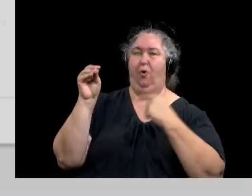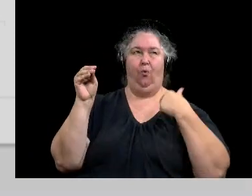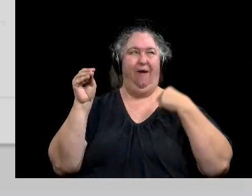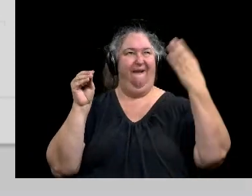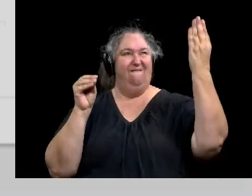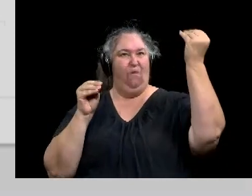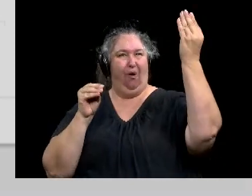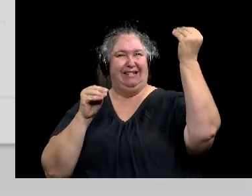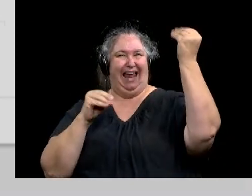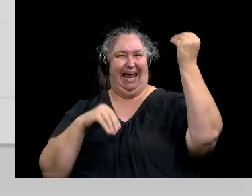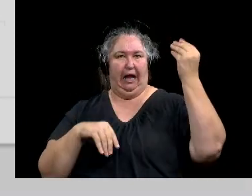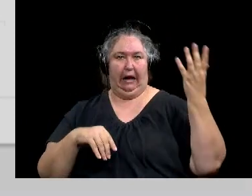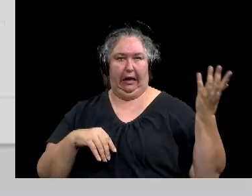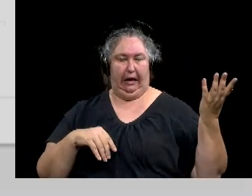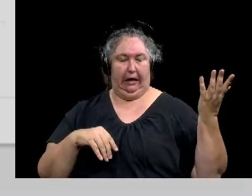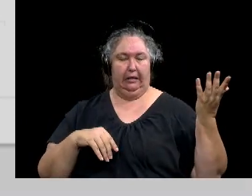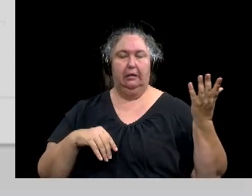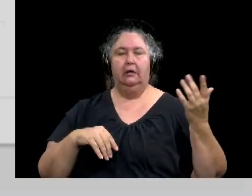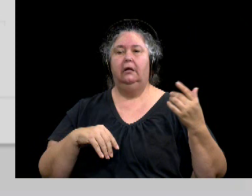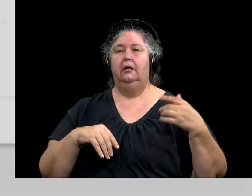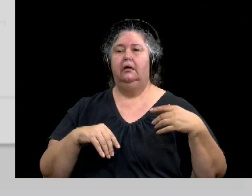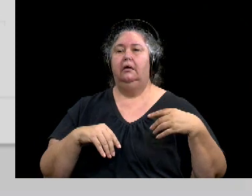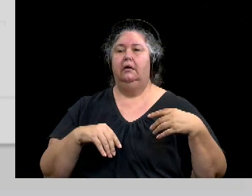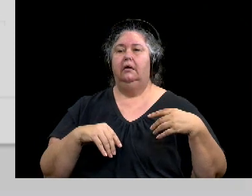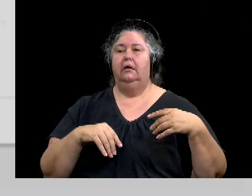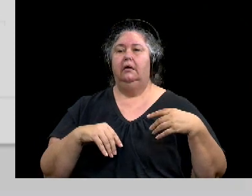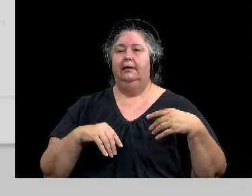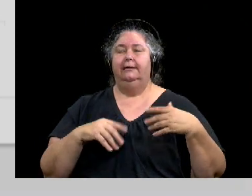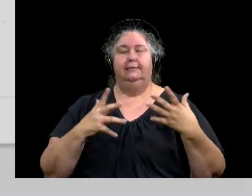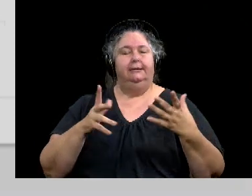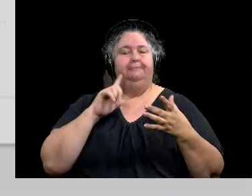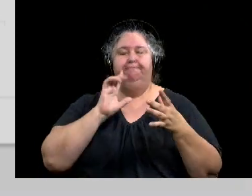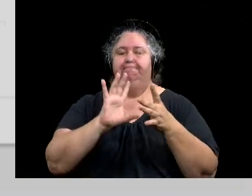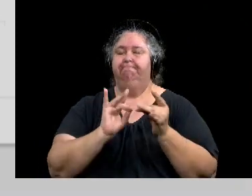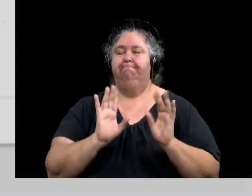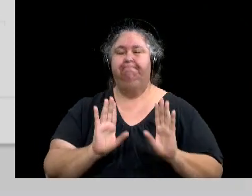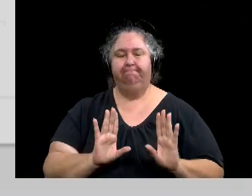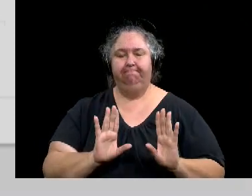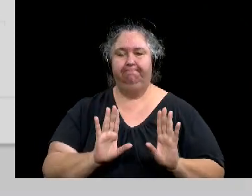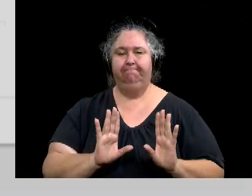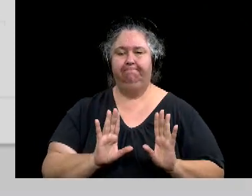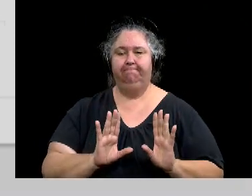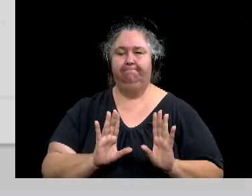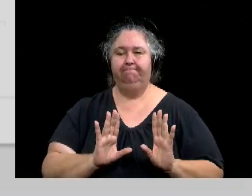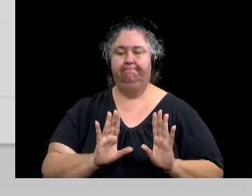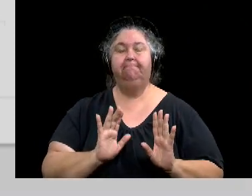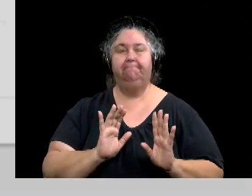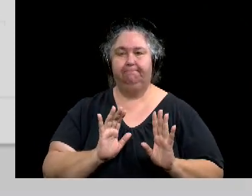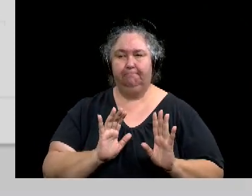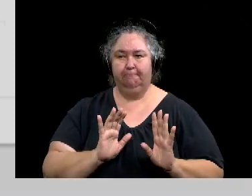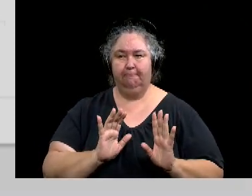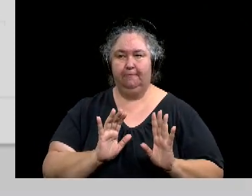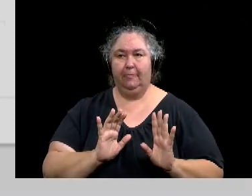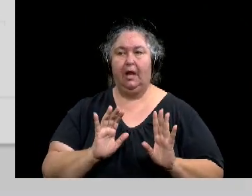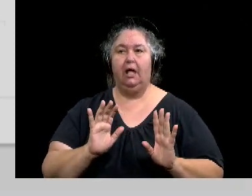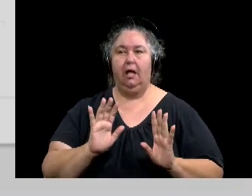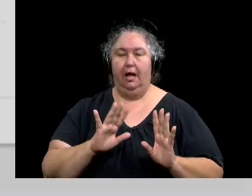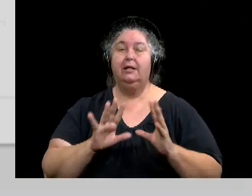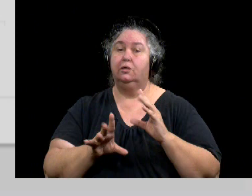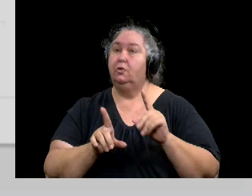And I would just again make mention that this is in addition to the fact that we are